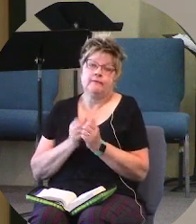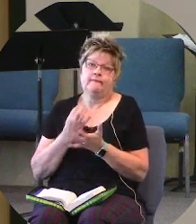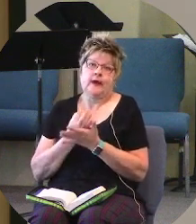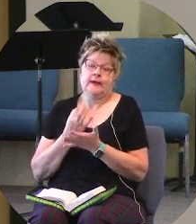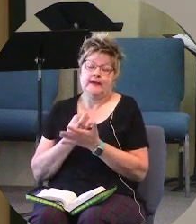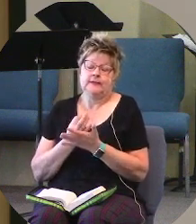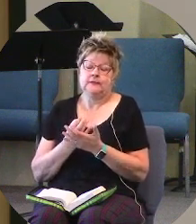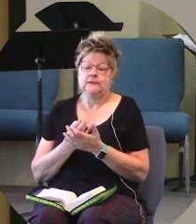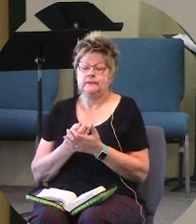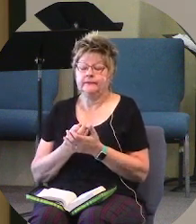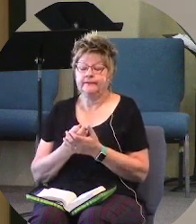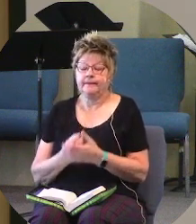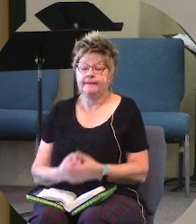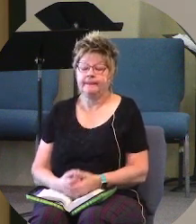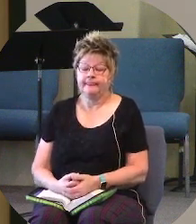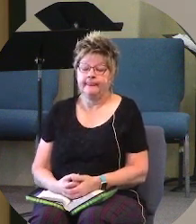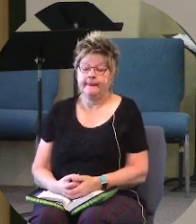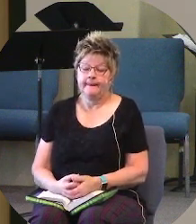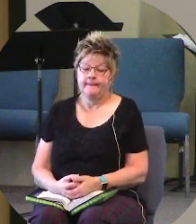finances.